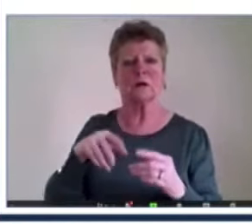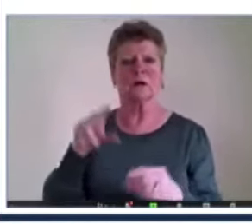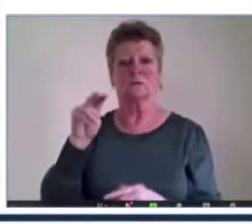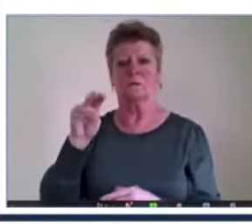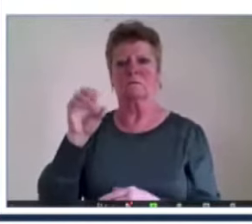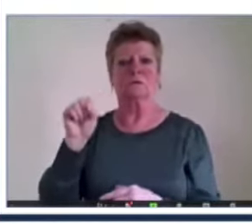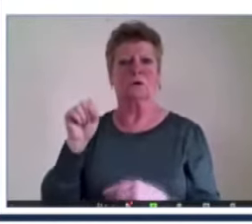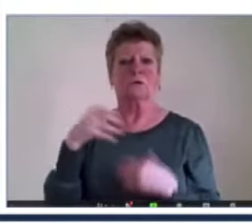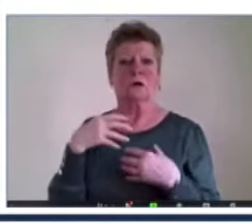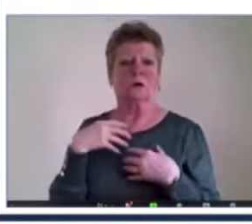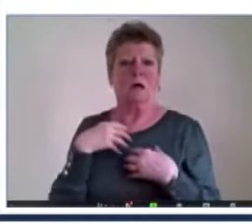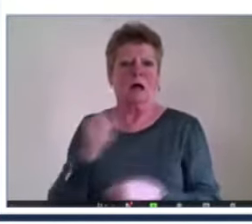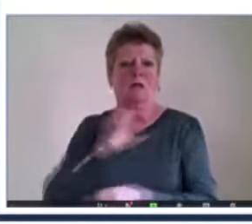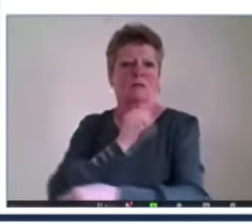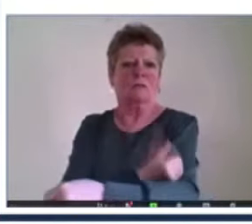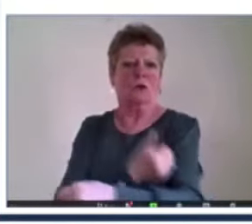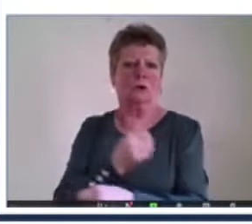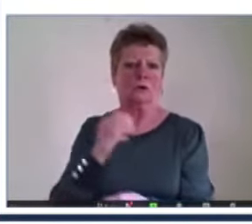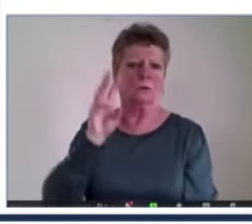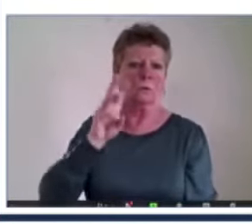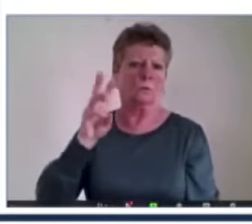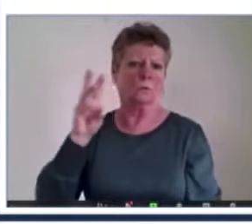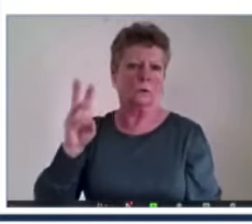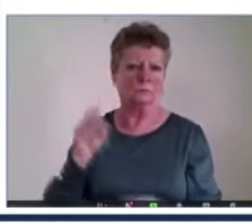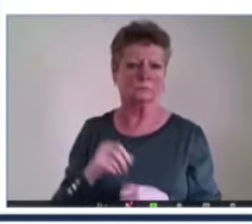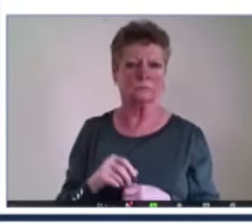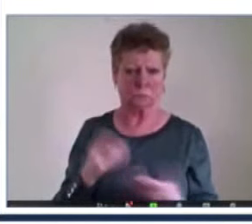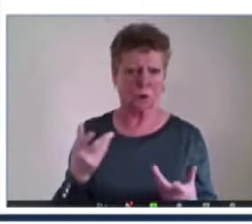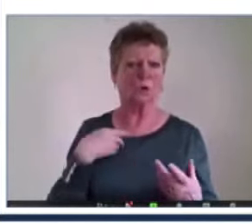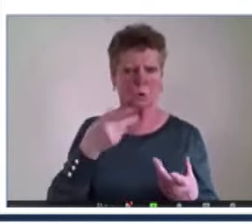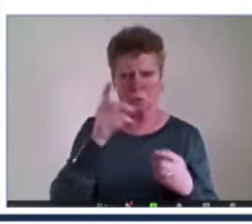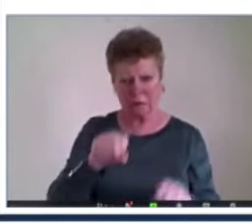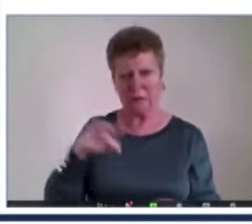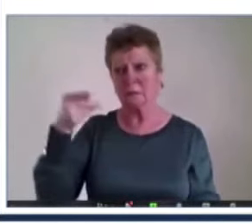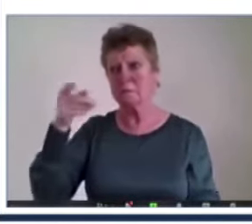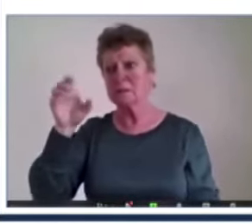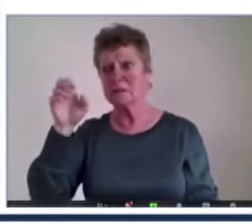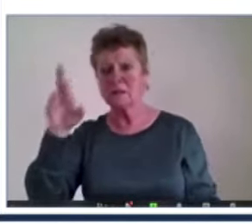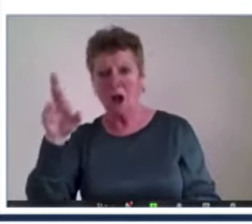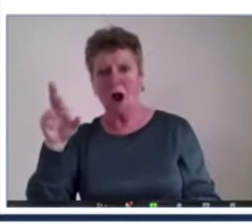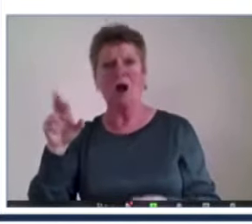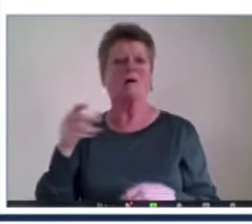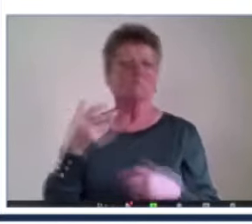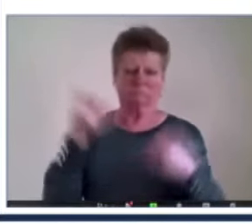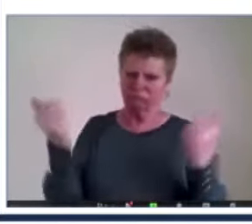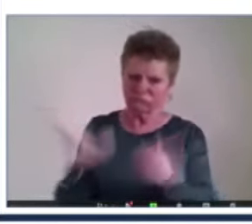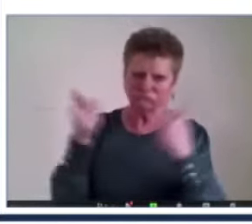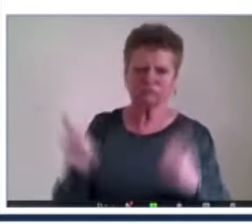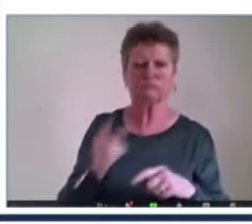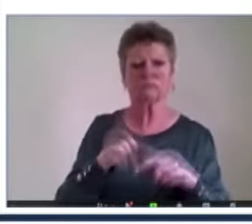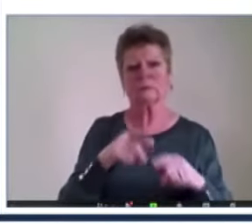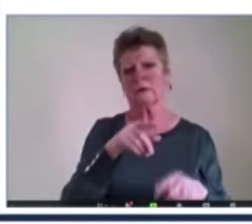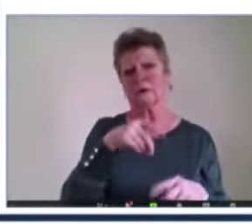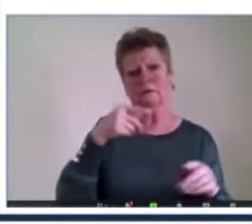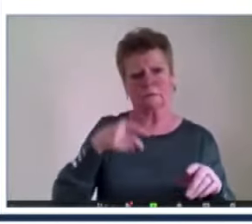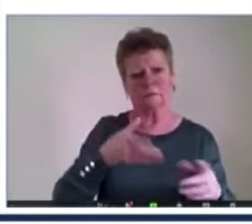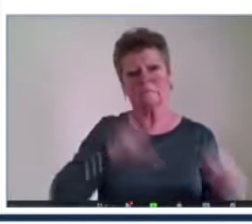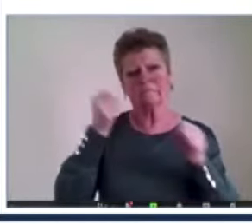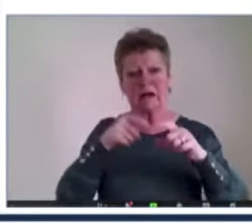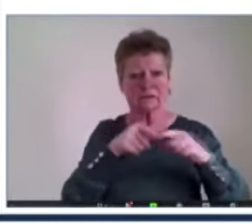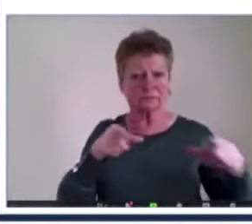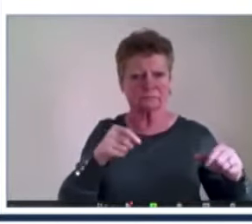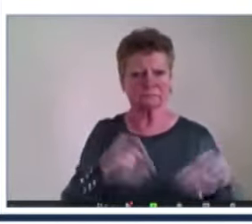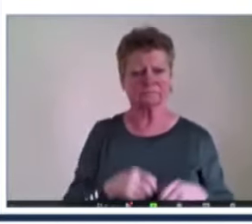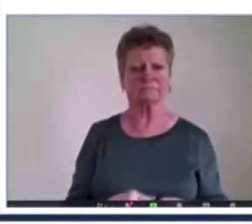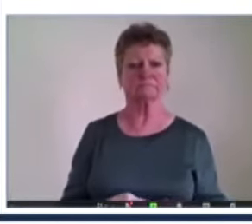website. So we have lots of access to both PCR and rapid testing. Next, we'll go to Blair Rhodes with CBC.